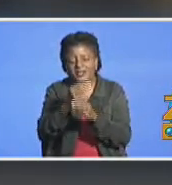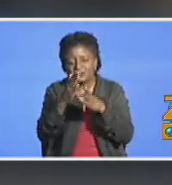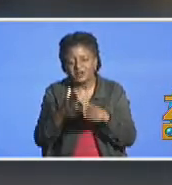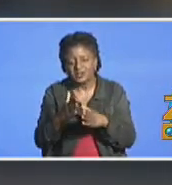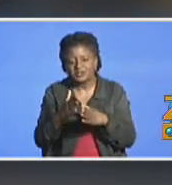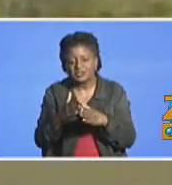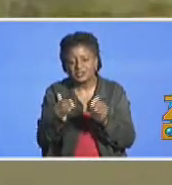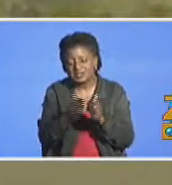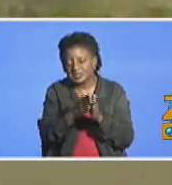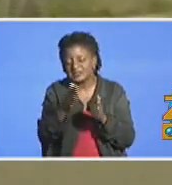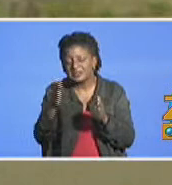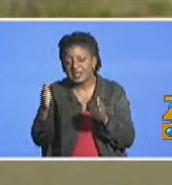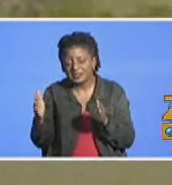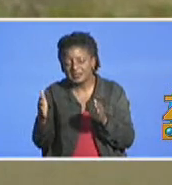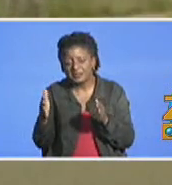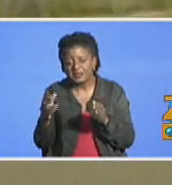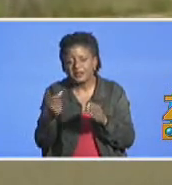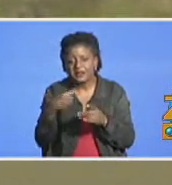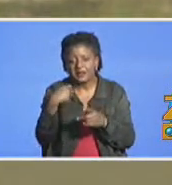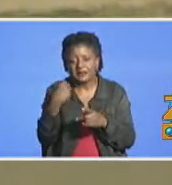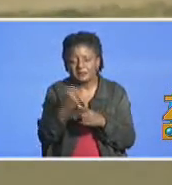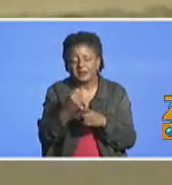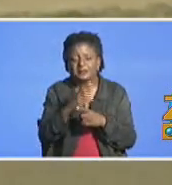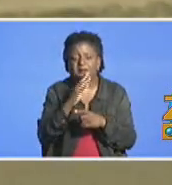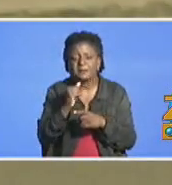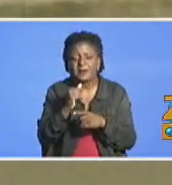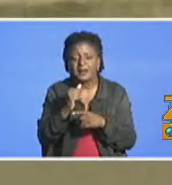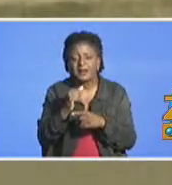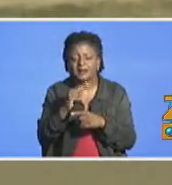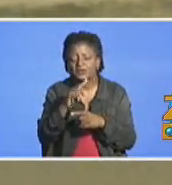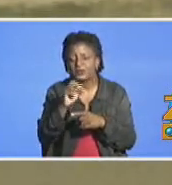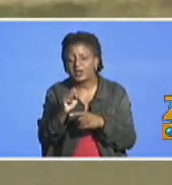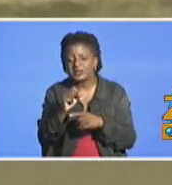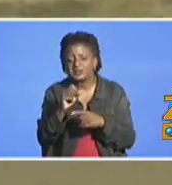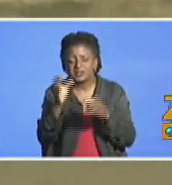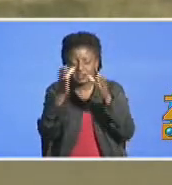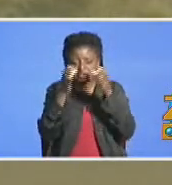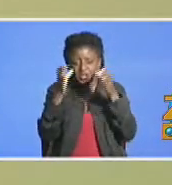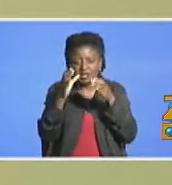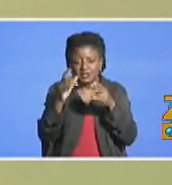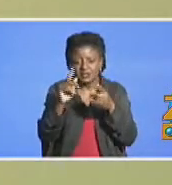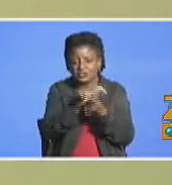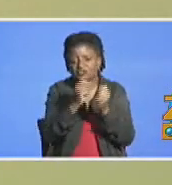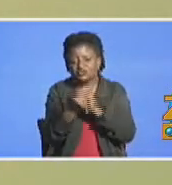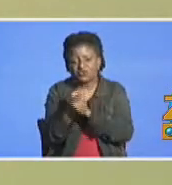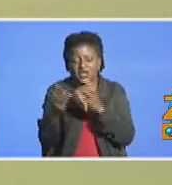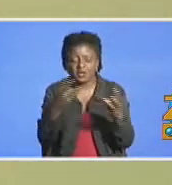by the U.S.-China trade war and the COVID-19 pandemic. So what used to take 2 to 3